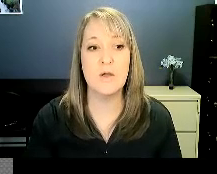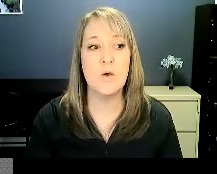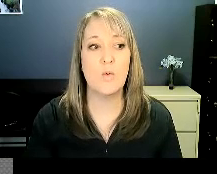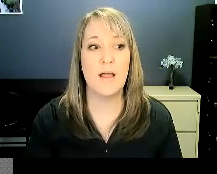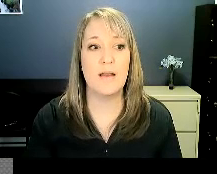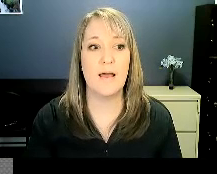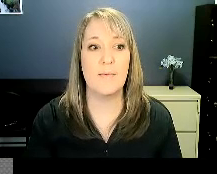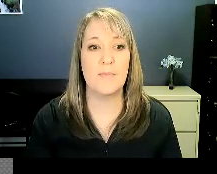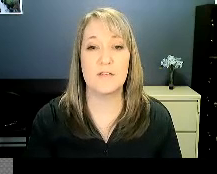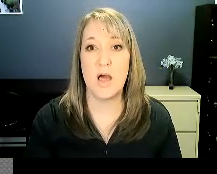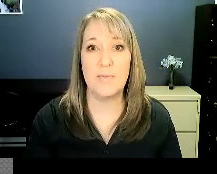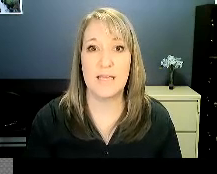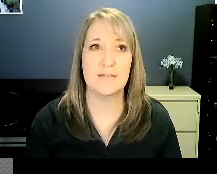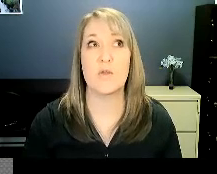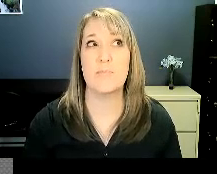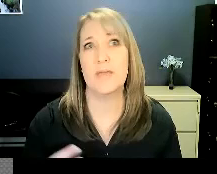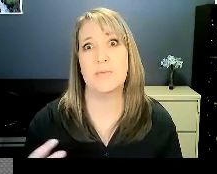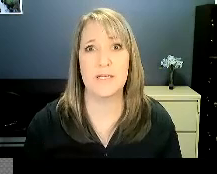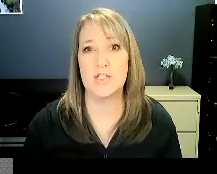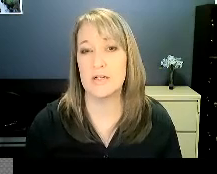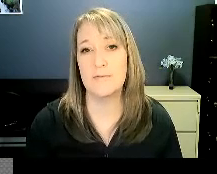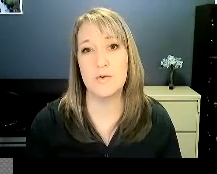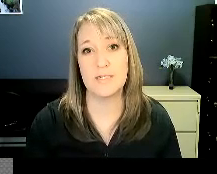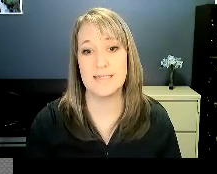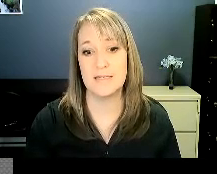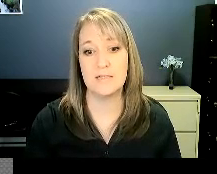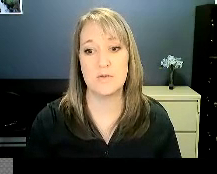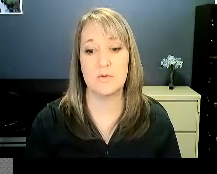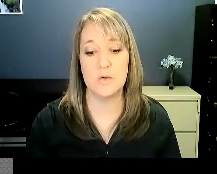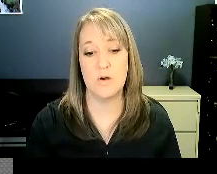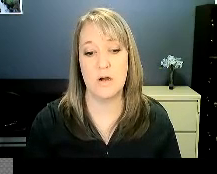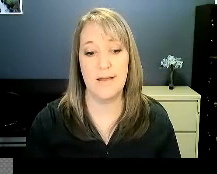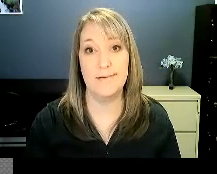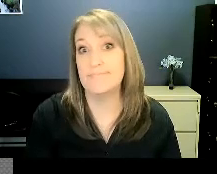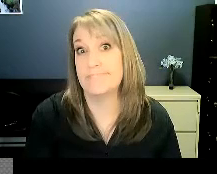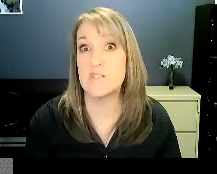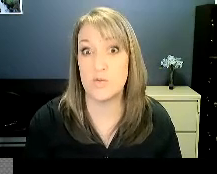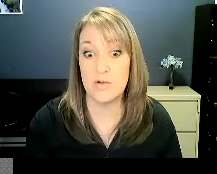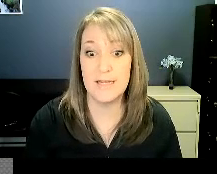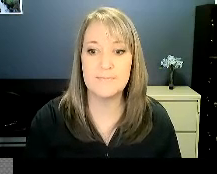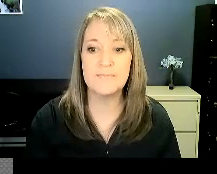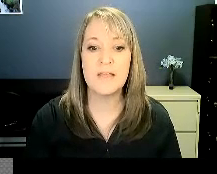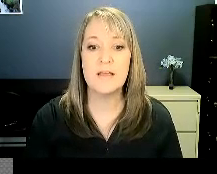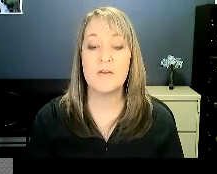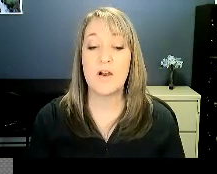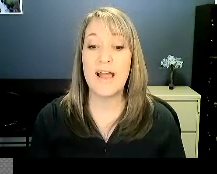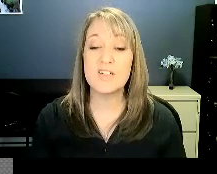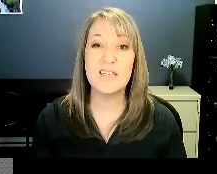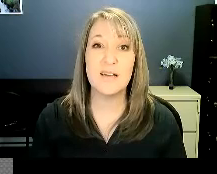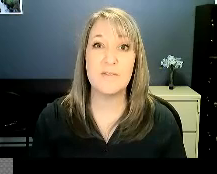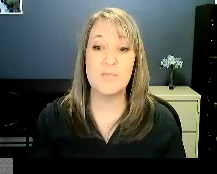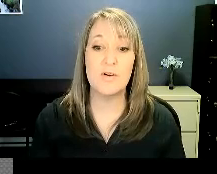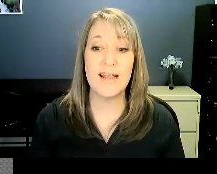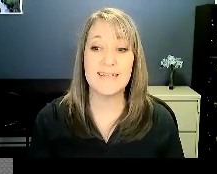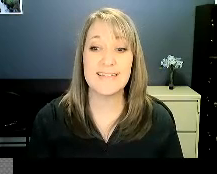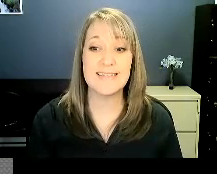emphasize, what the topic is, or the big picture of your sentence or your story. There are actually